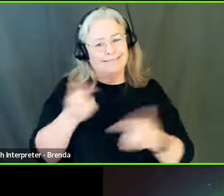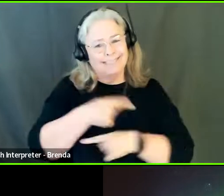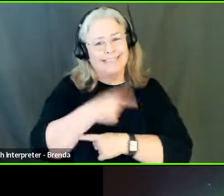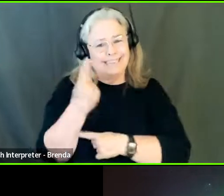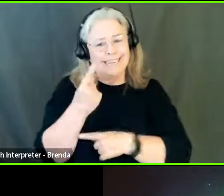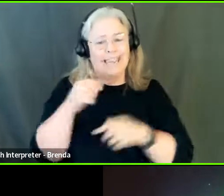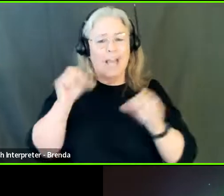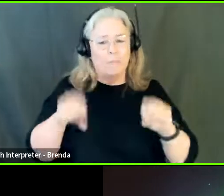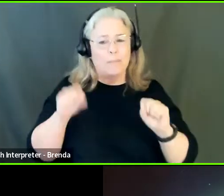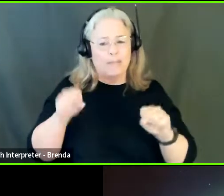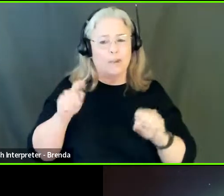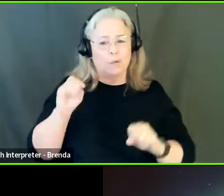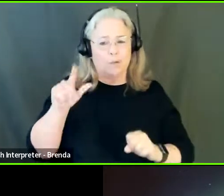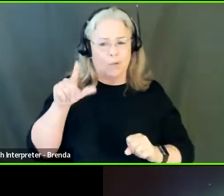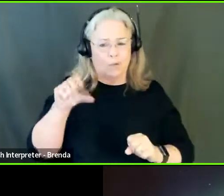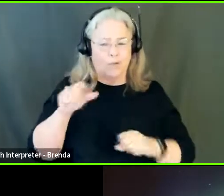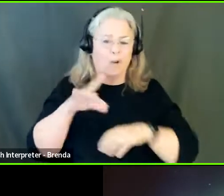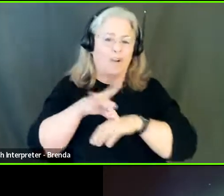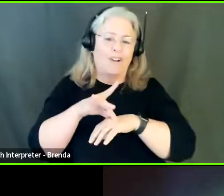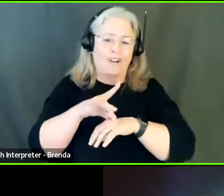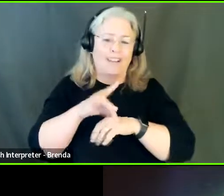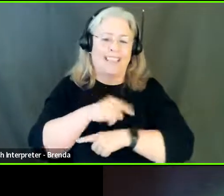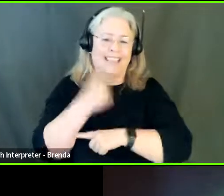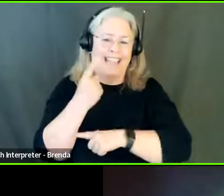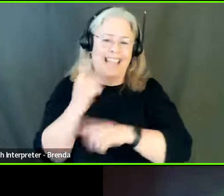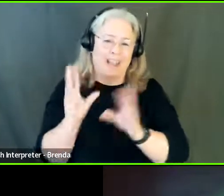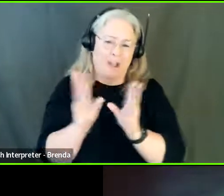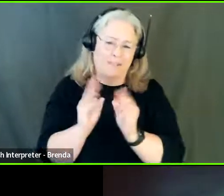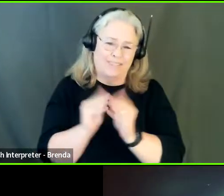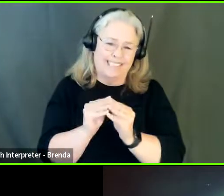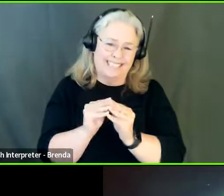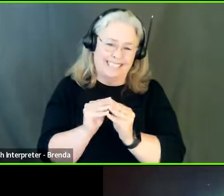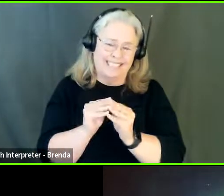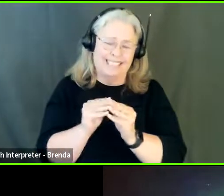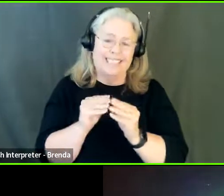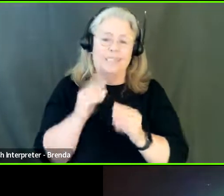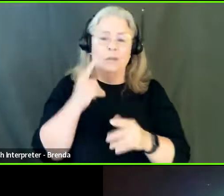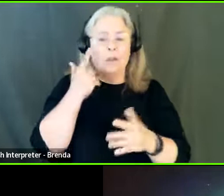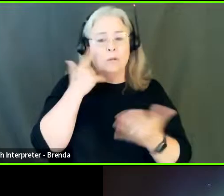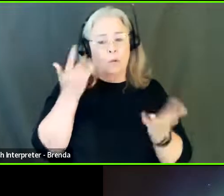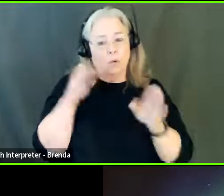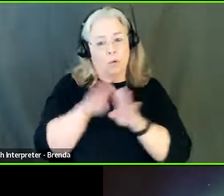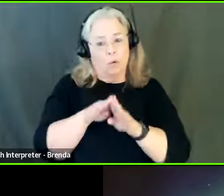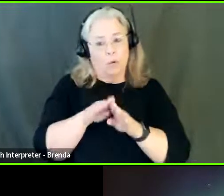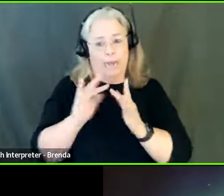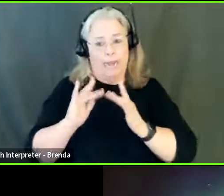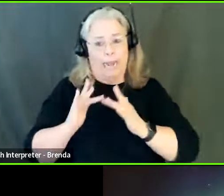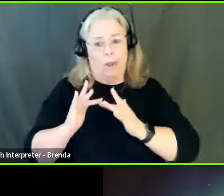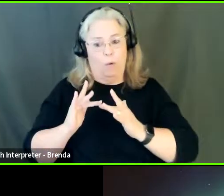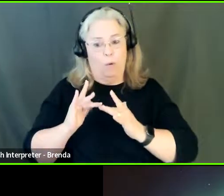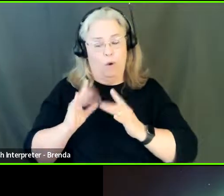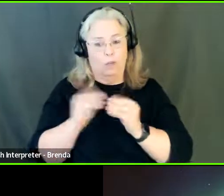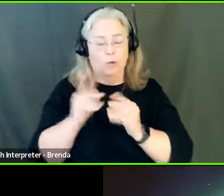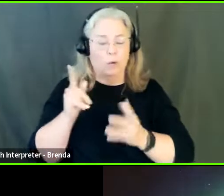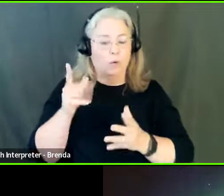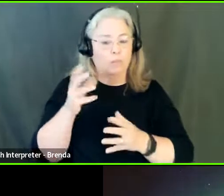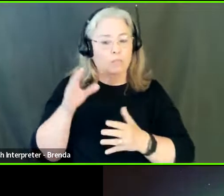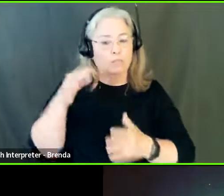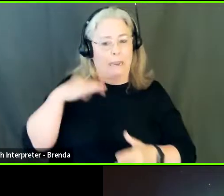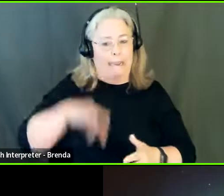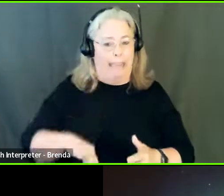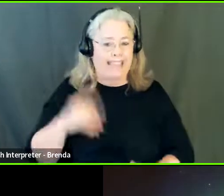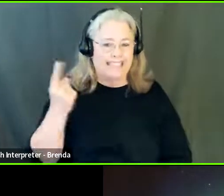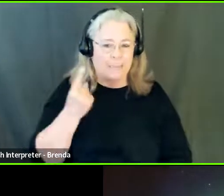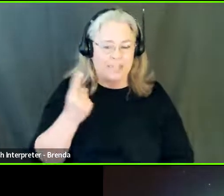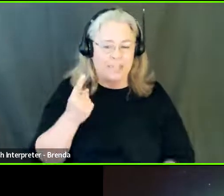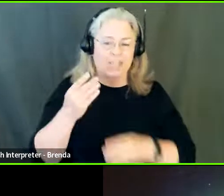Ability Tools AT Earth Day Conference. I hope that by the close of today's networking sessions, you will have gained something,